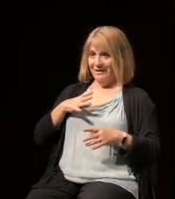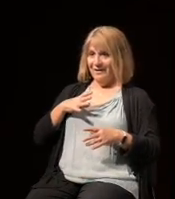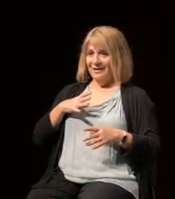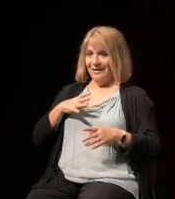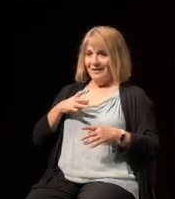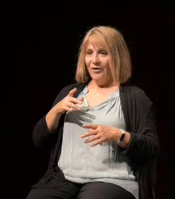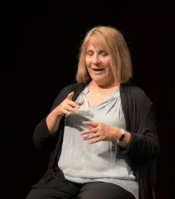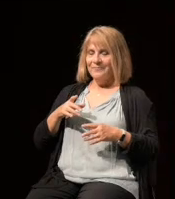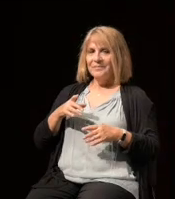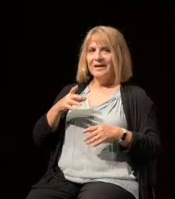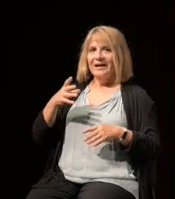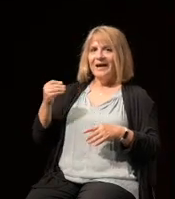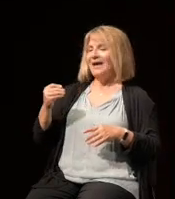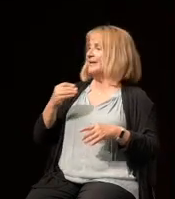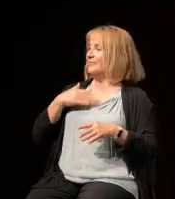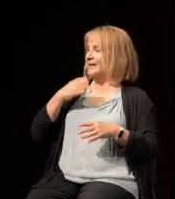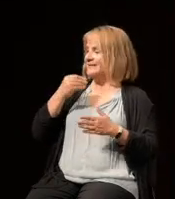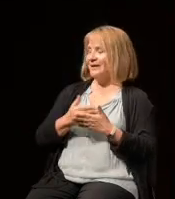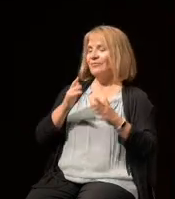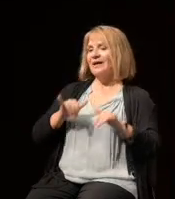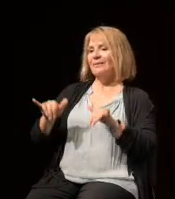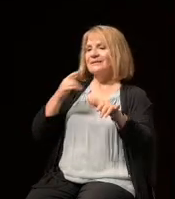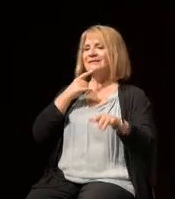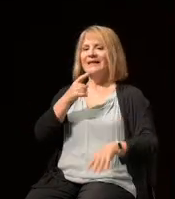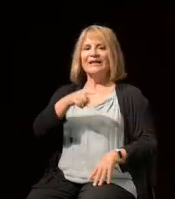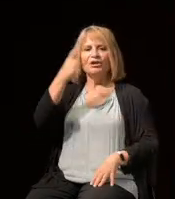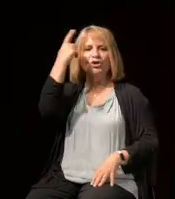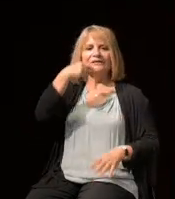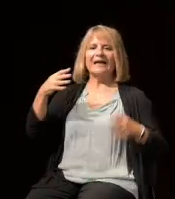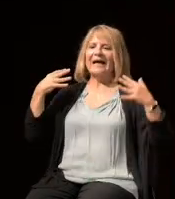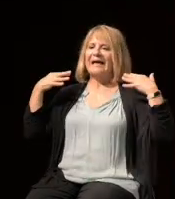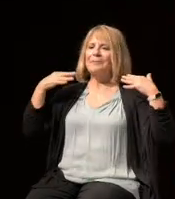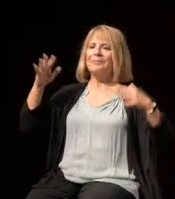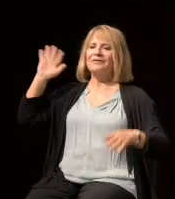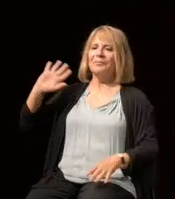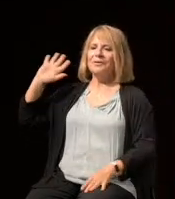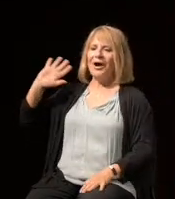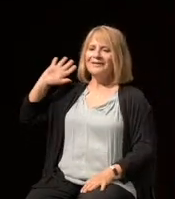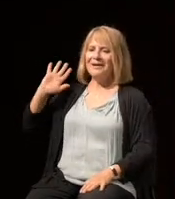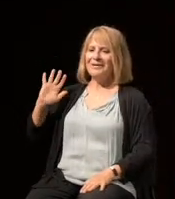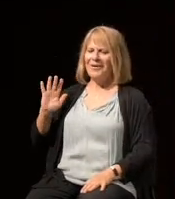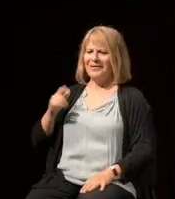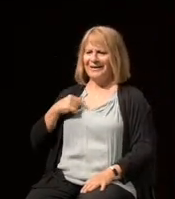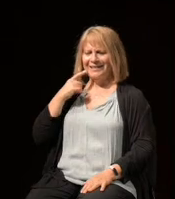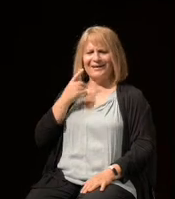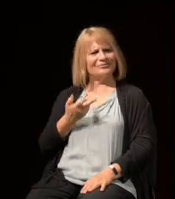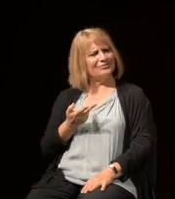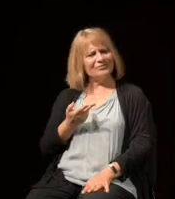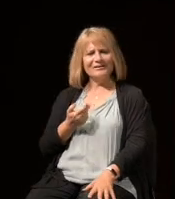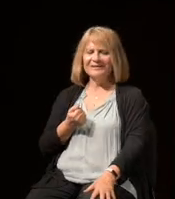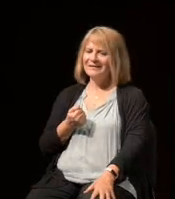as my son would commonly say, looks like he was a hippie in his day or something. And I thought, oh,